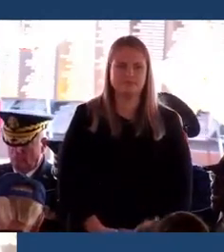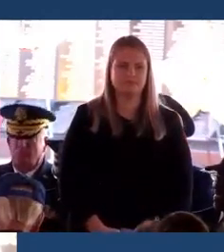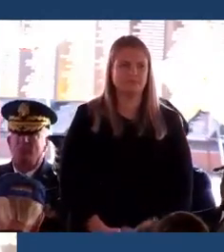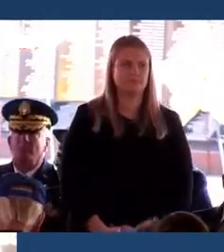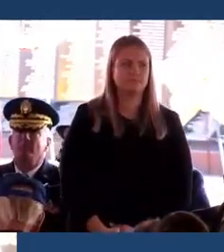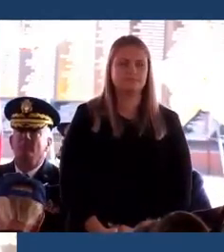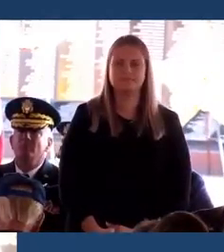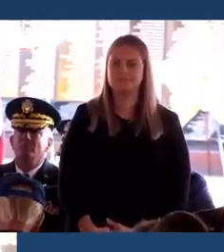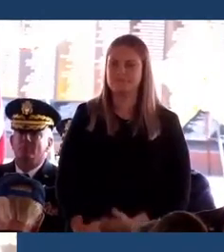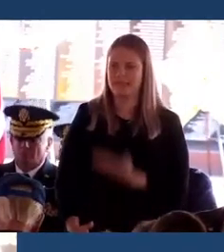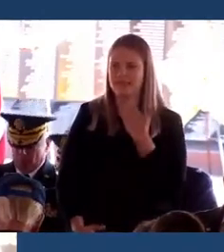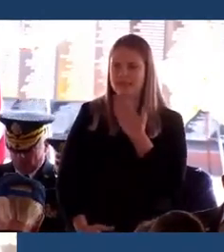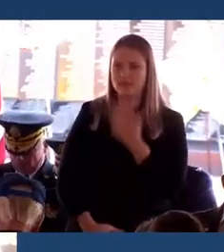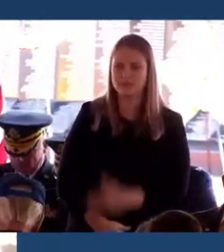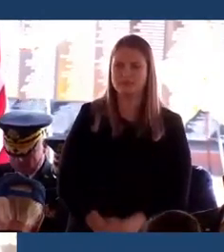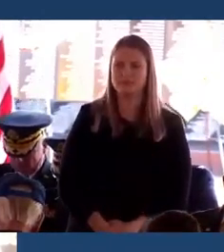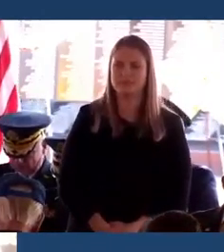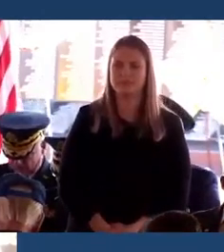Thank you so much.